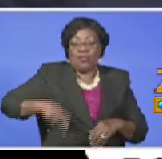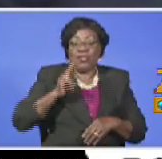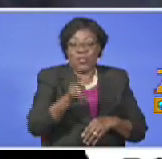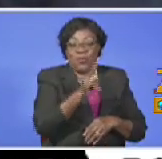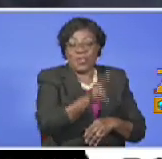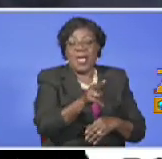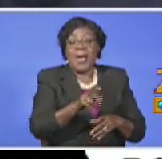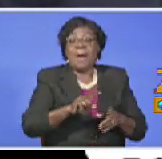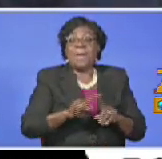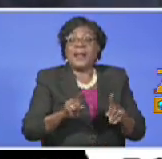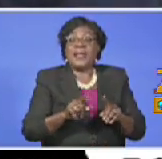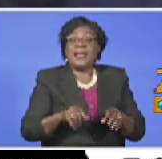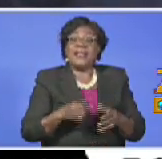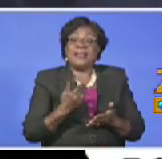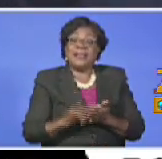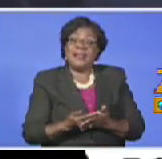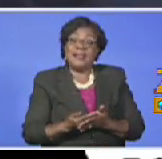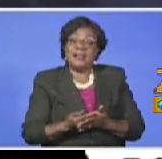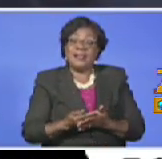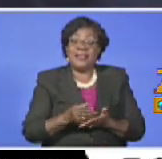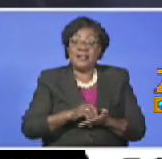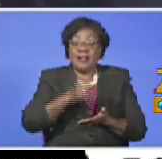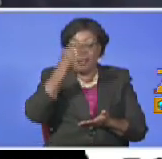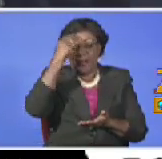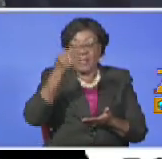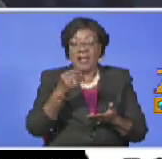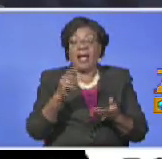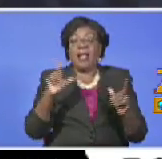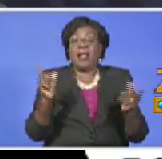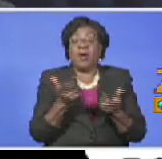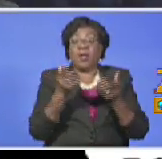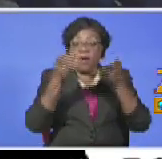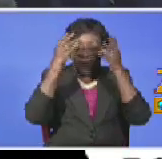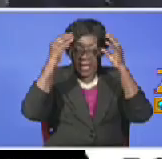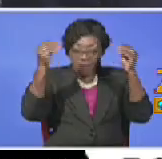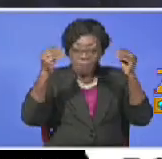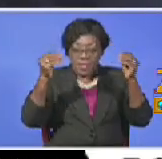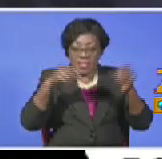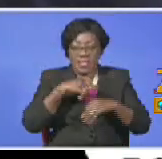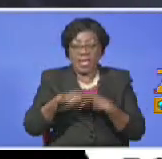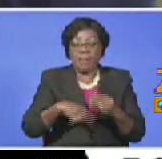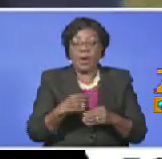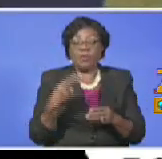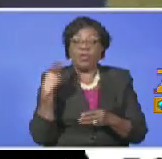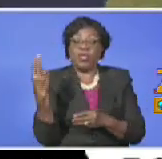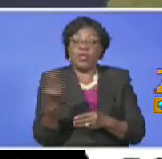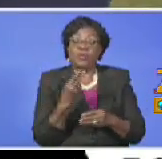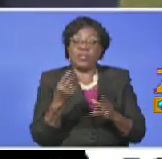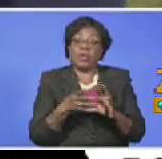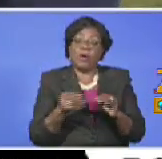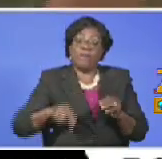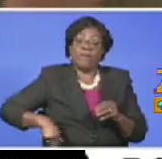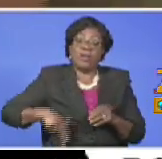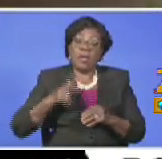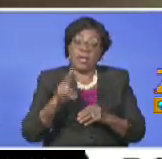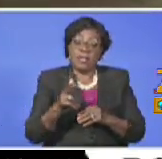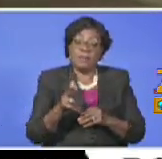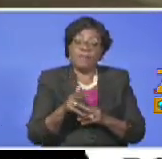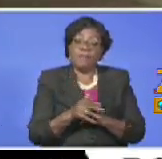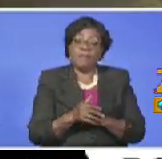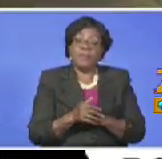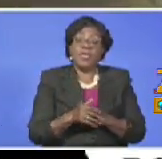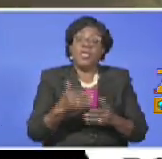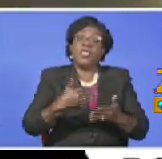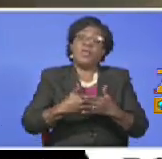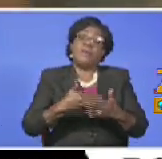good to learn a lot of information about guns. I didn't know that there was so much to know apart from just like pulling the trigger. So